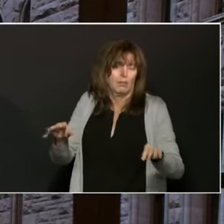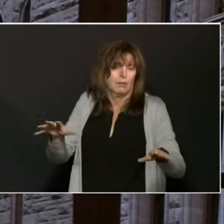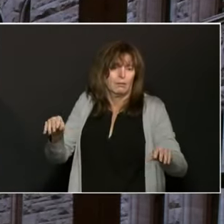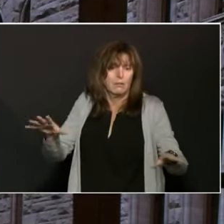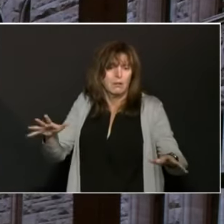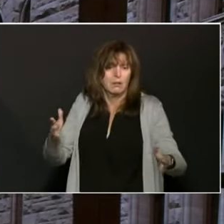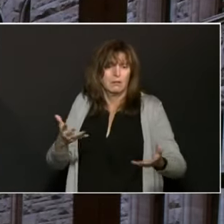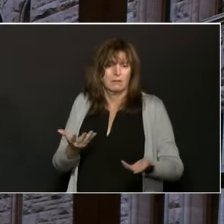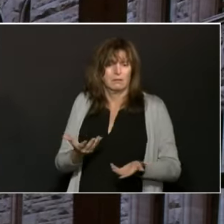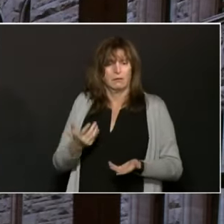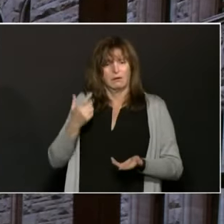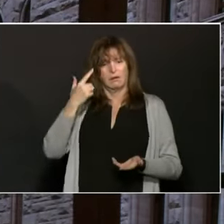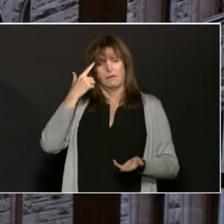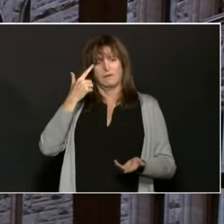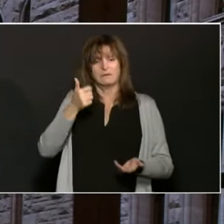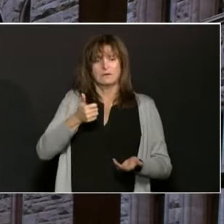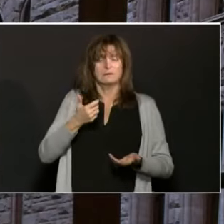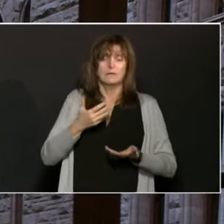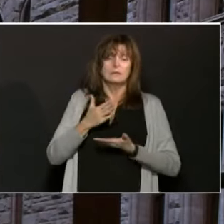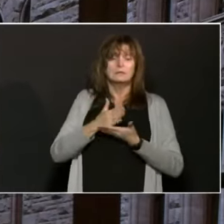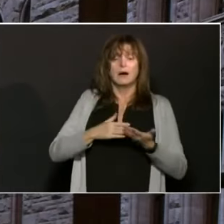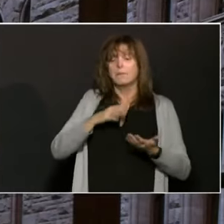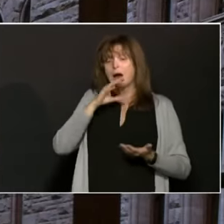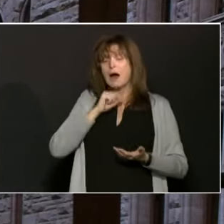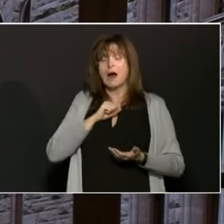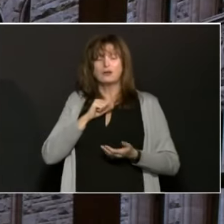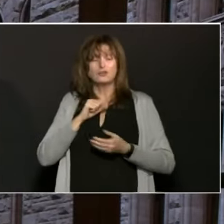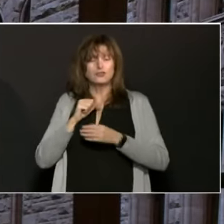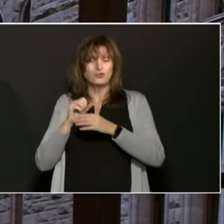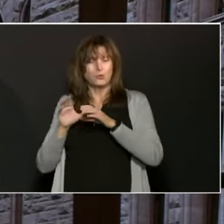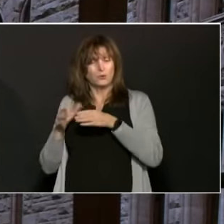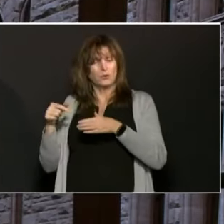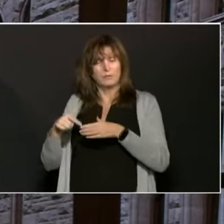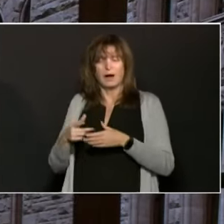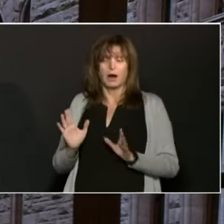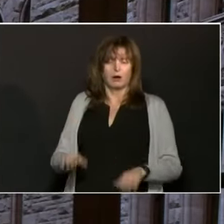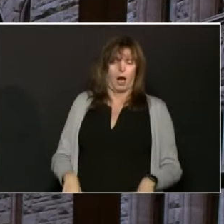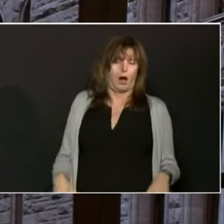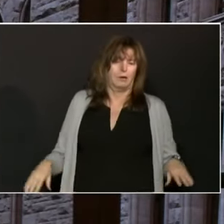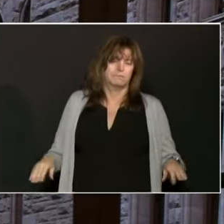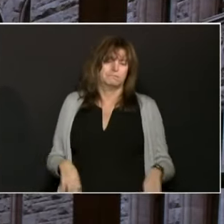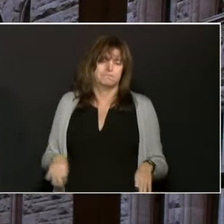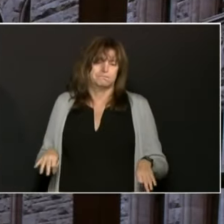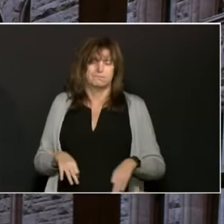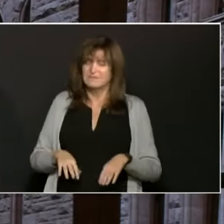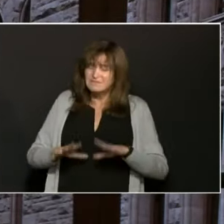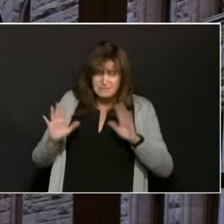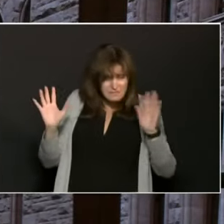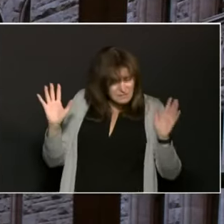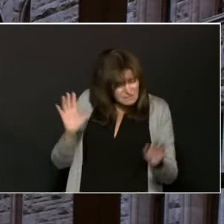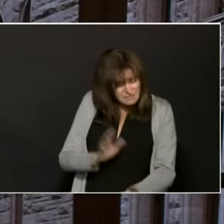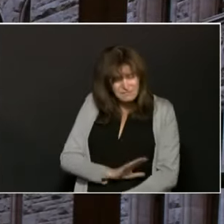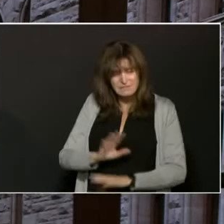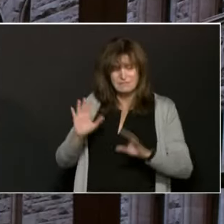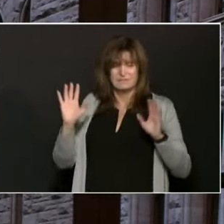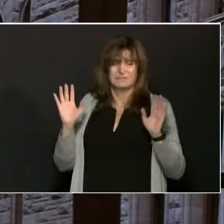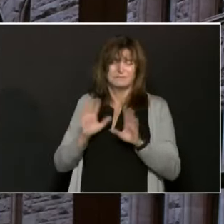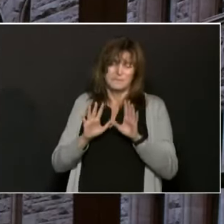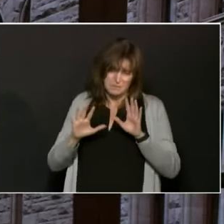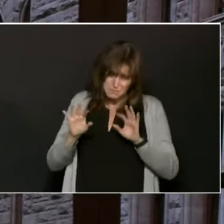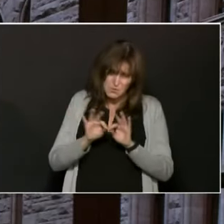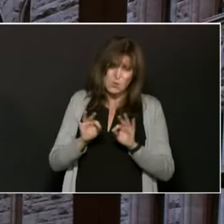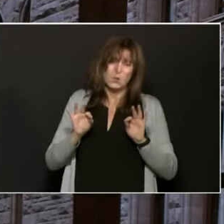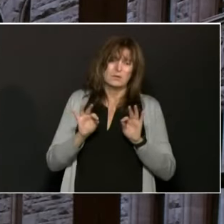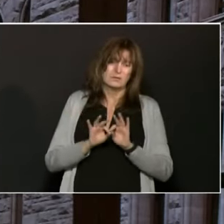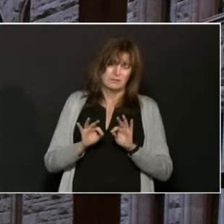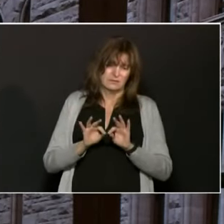certain age group it's not a big deal. It is a big deal. And so we need to get that focus back. You should be able to say, I think the significant